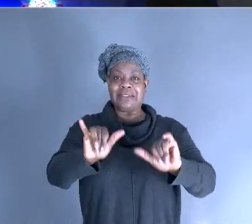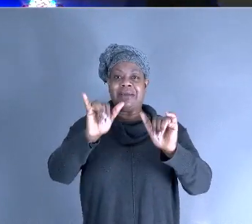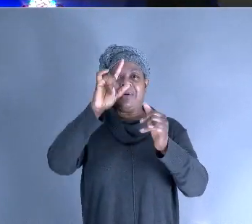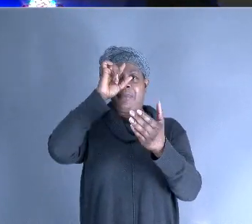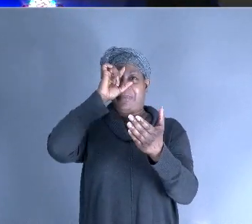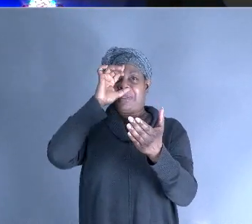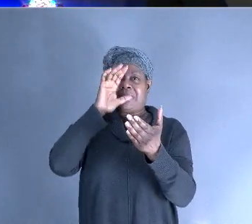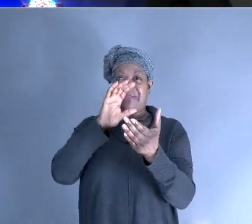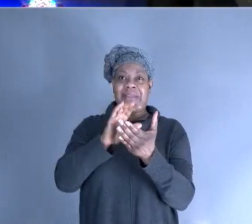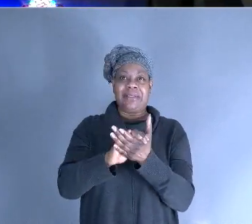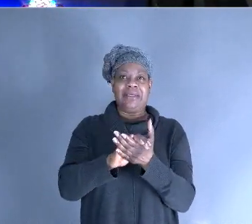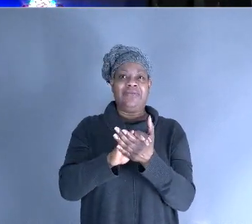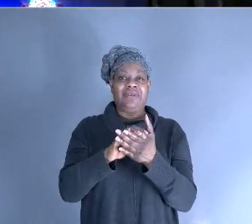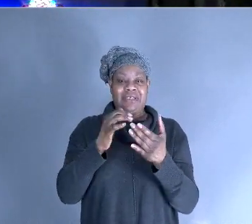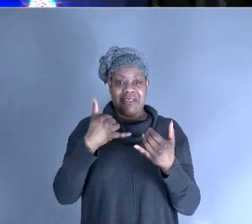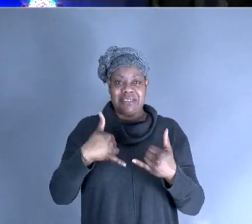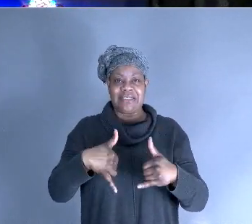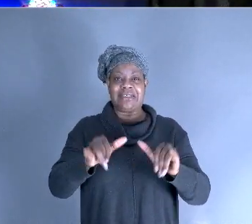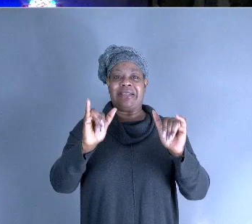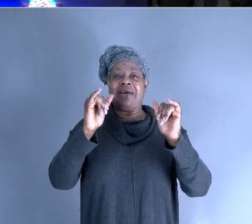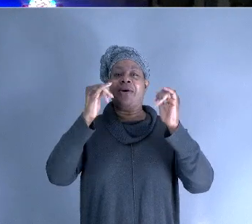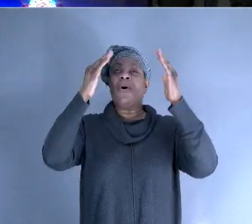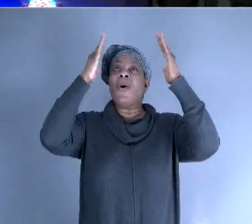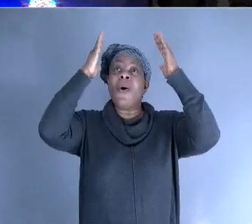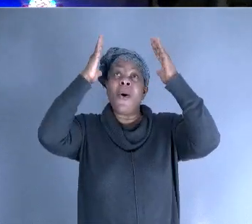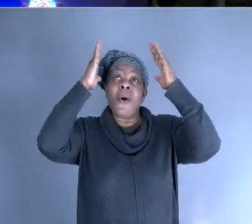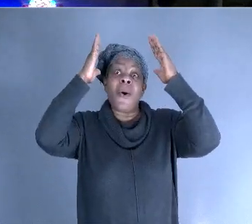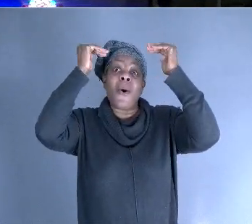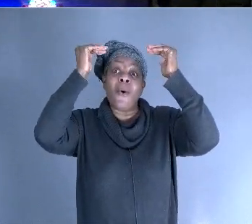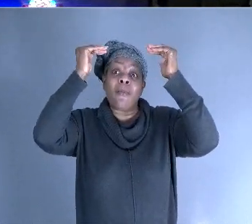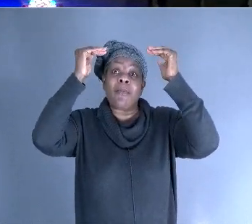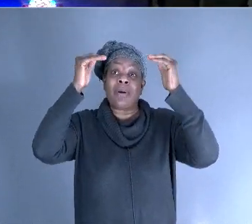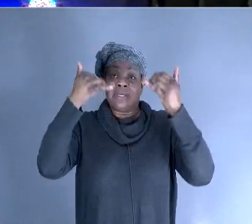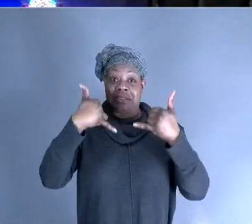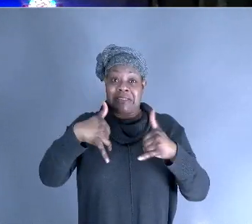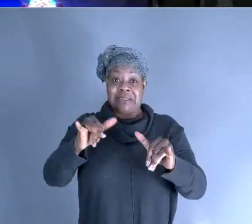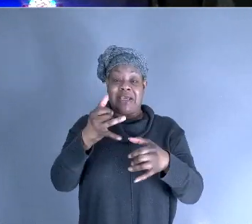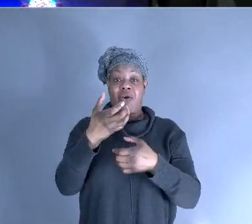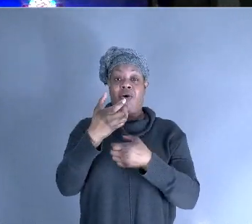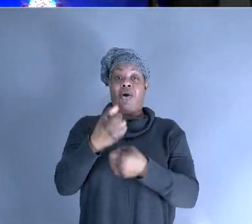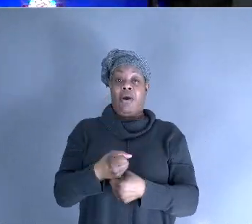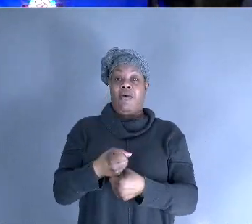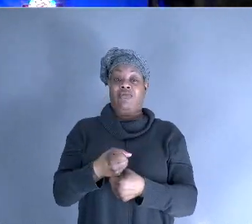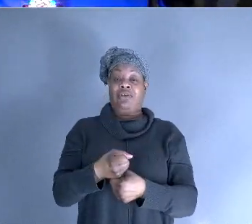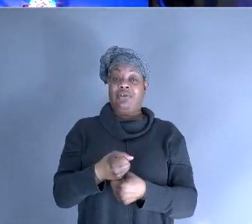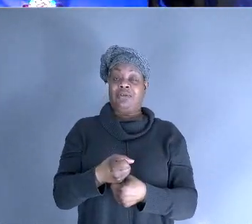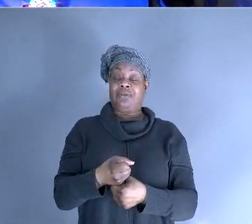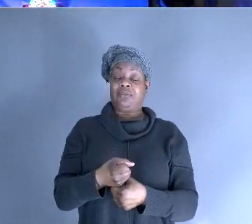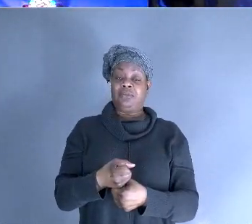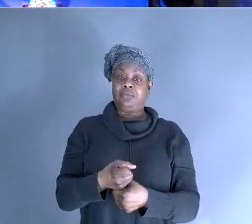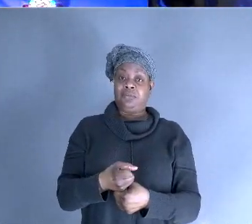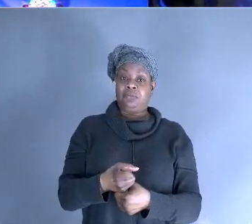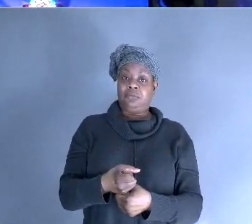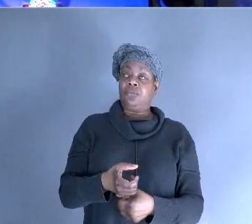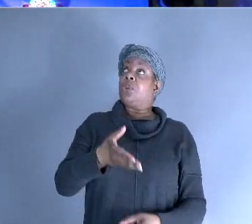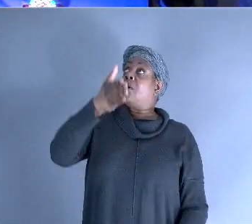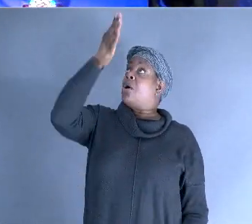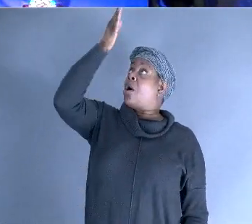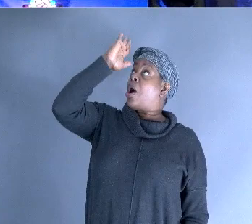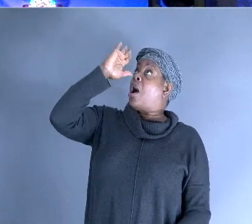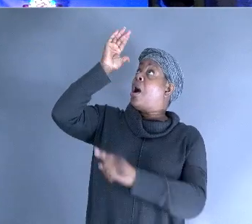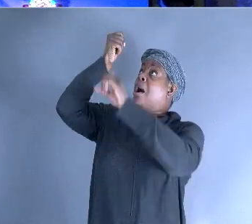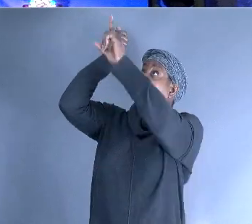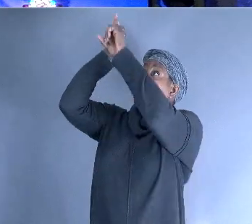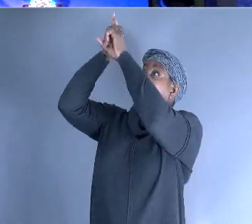still with hope, still with a confidence that he who began a good